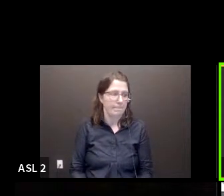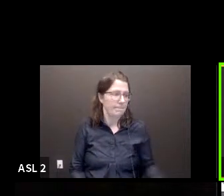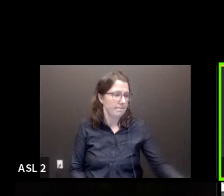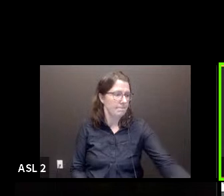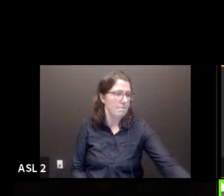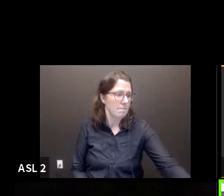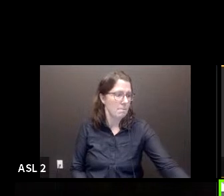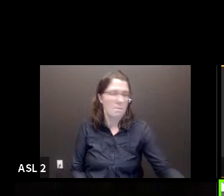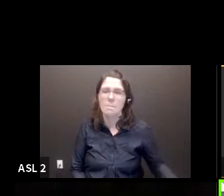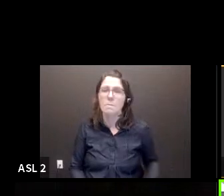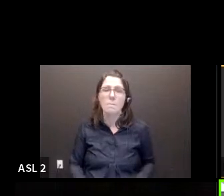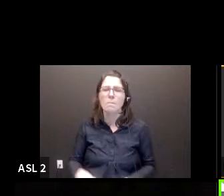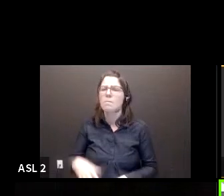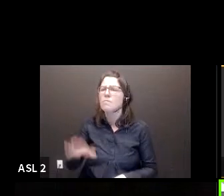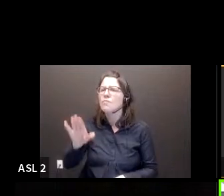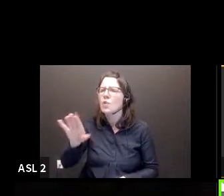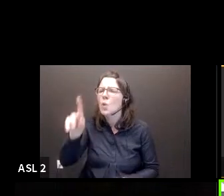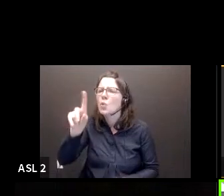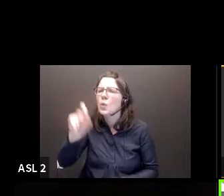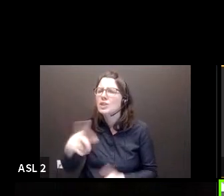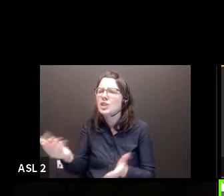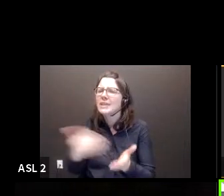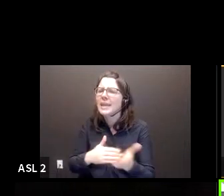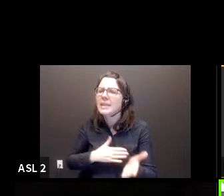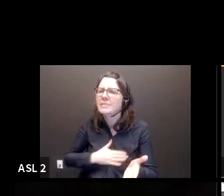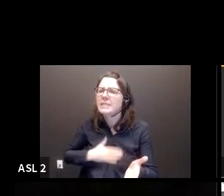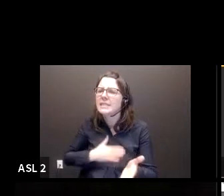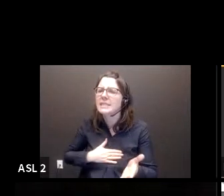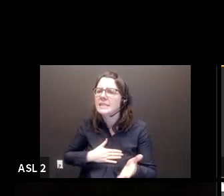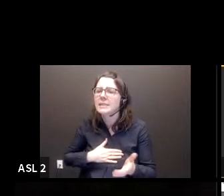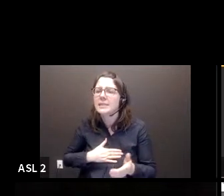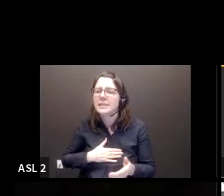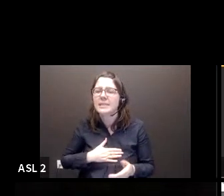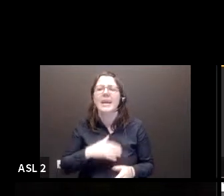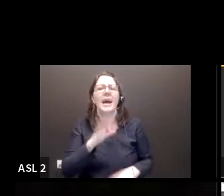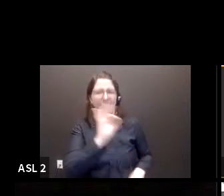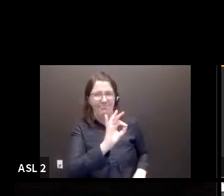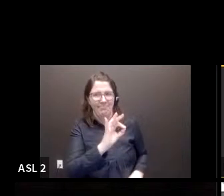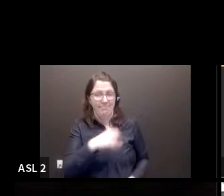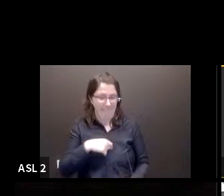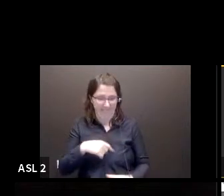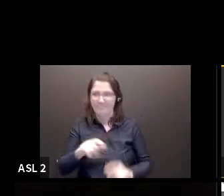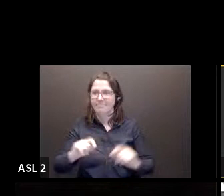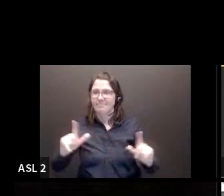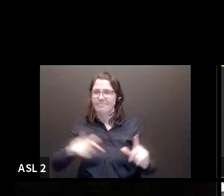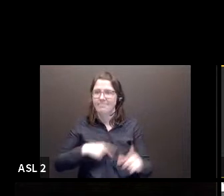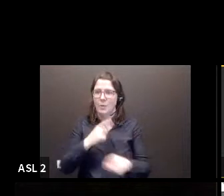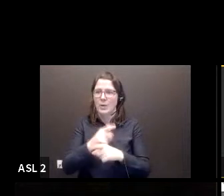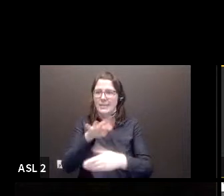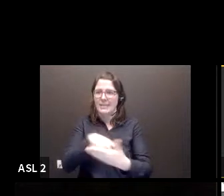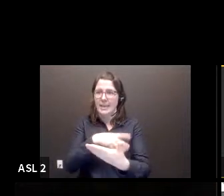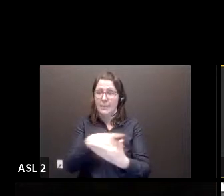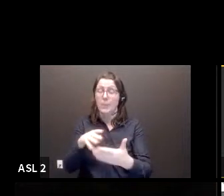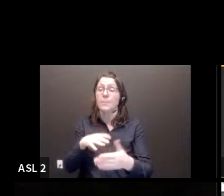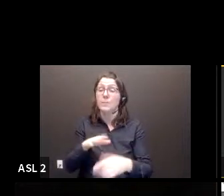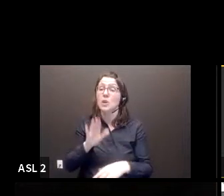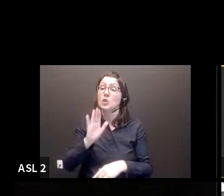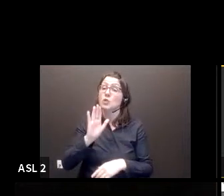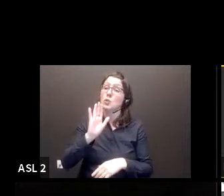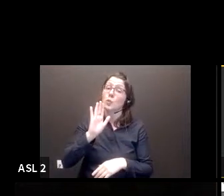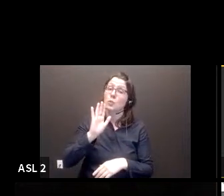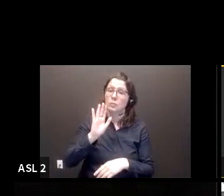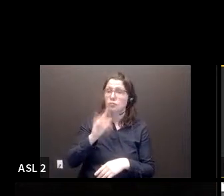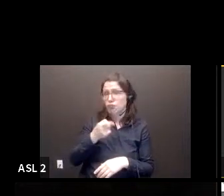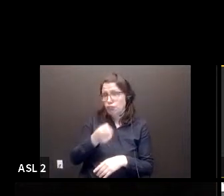and and your question there remember johnson sorry sure absolutely now that we've got the right table are the efficiencies and reductions